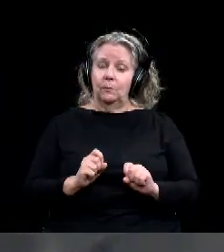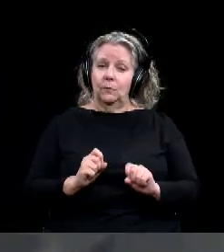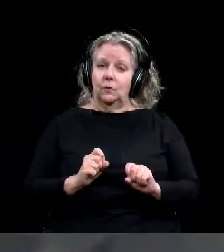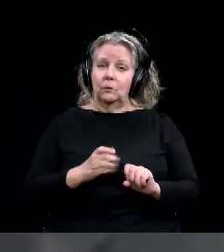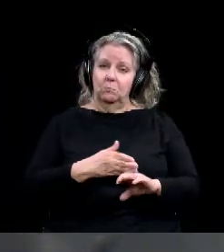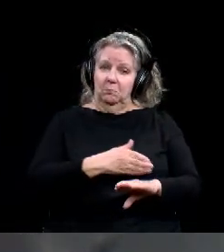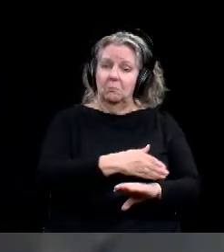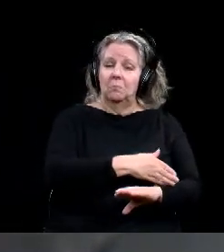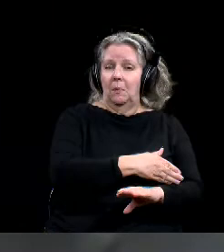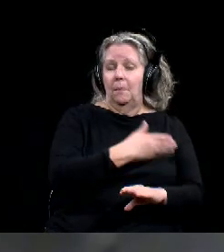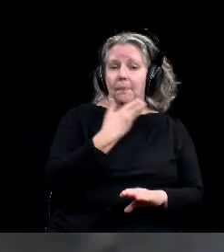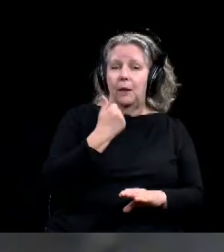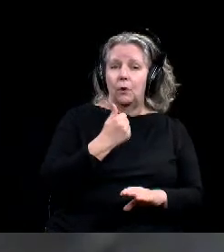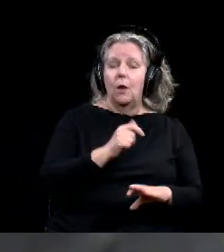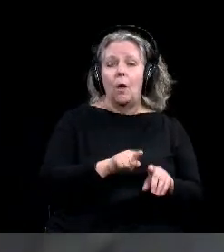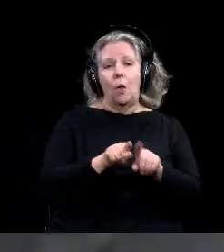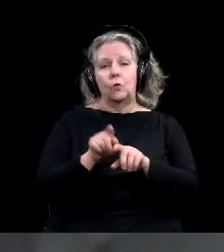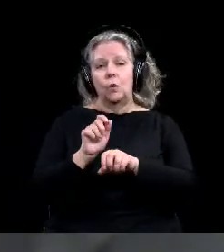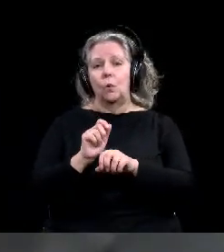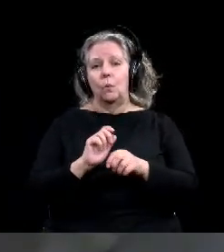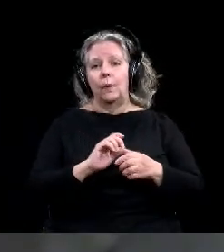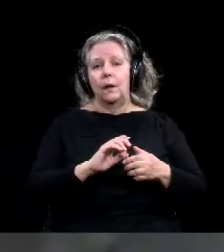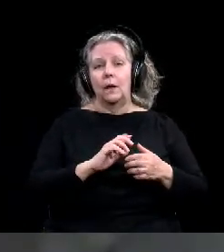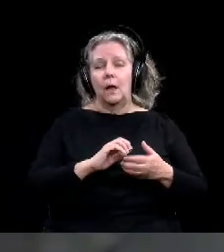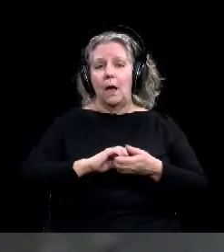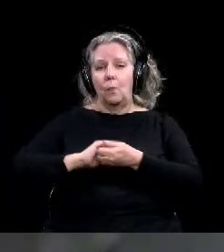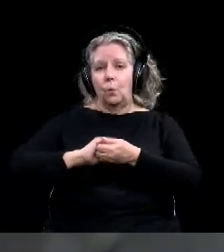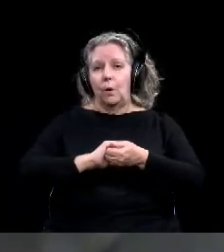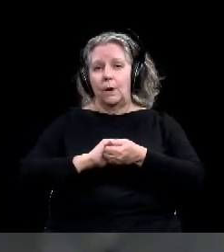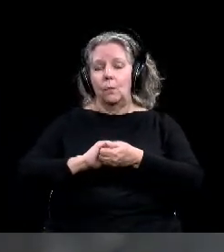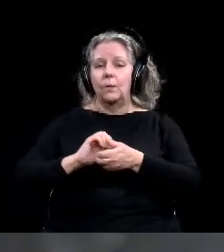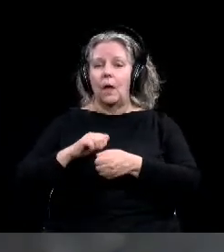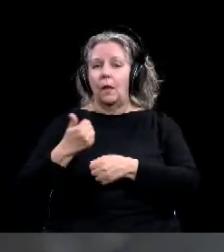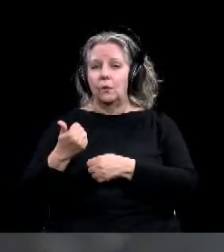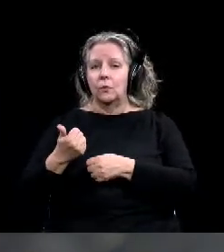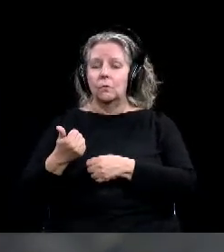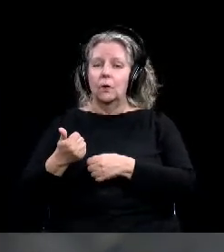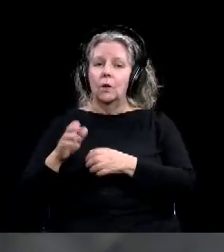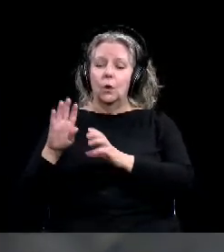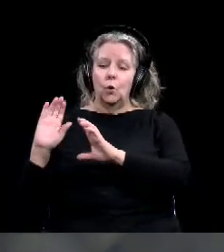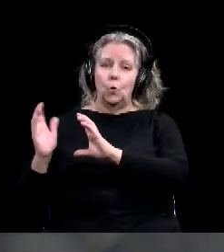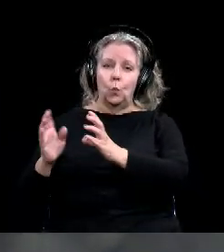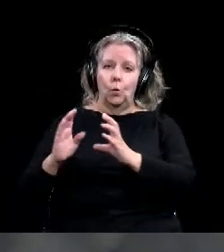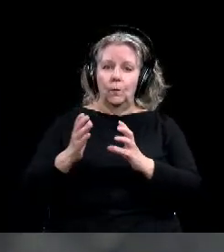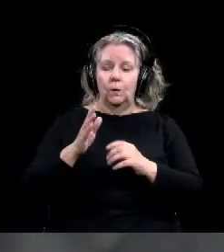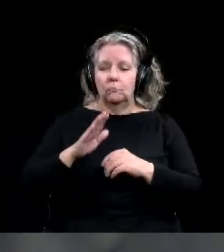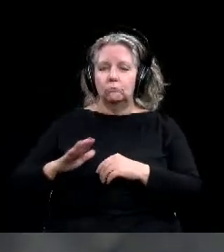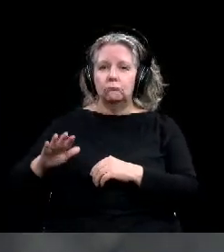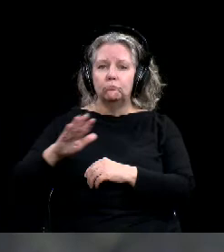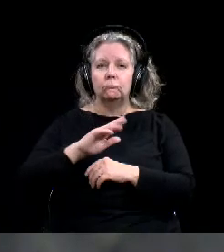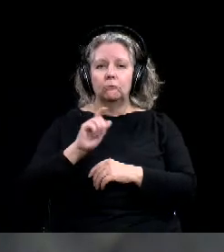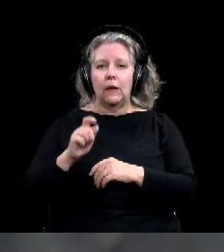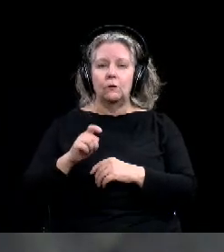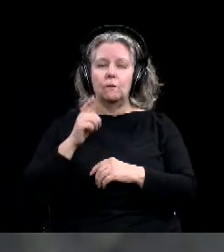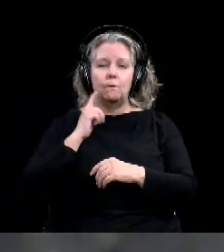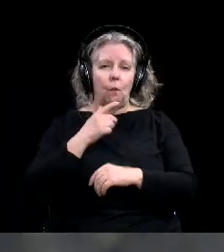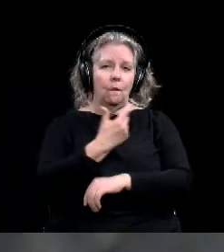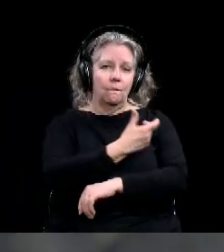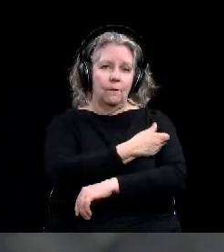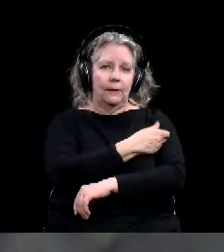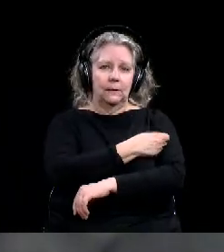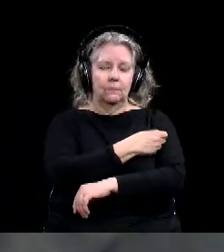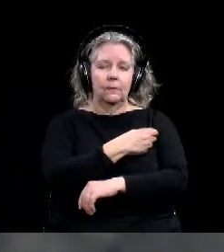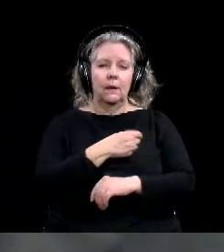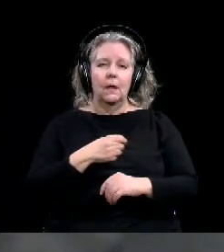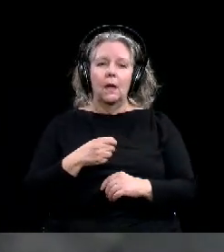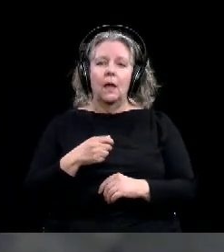community itself in the state of Texas for vaccines. Baylor Scott & White system has multiple hubs in multiple locations.